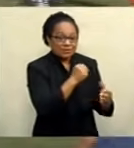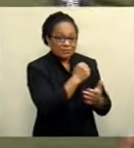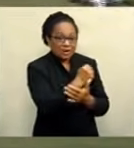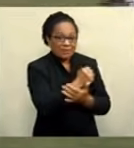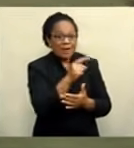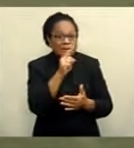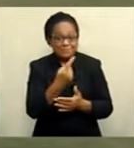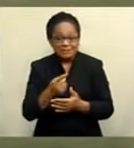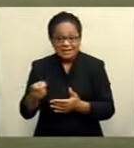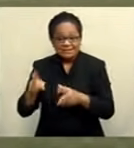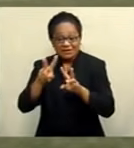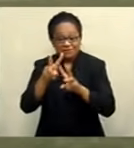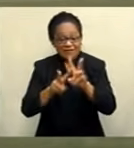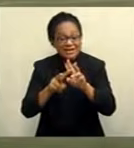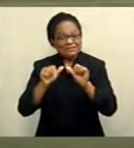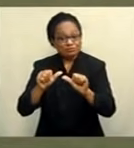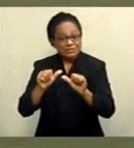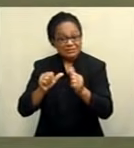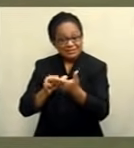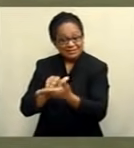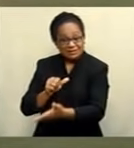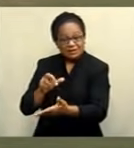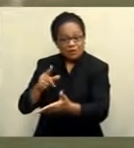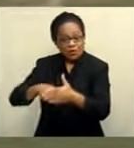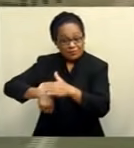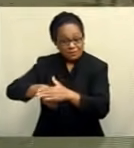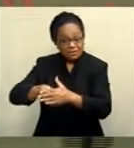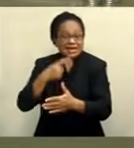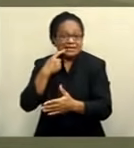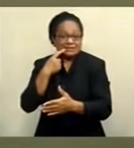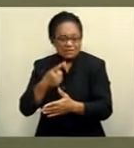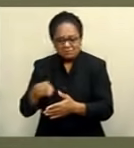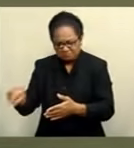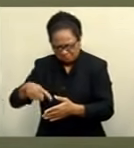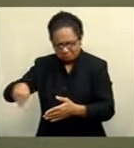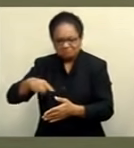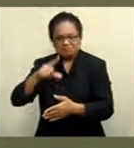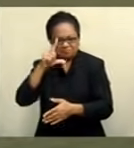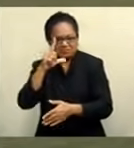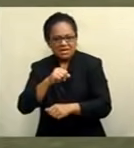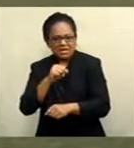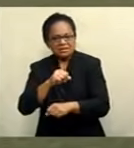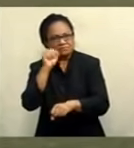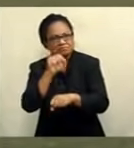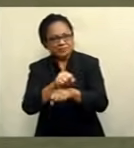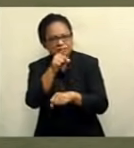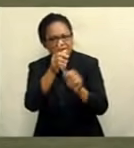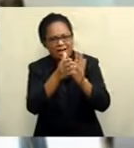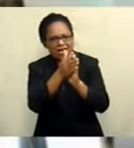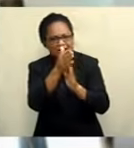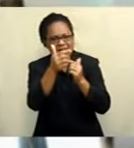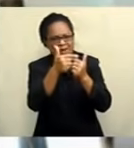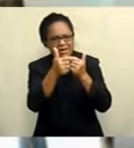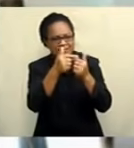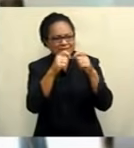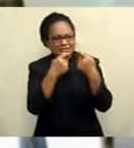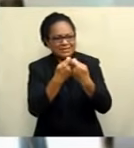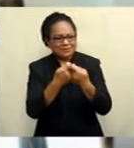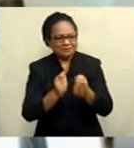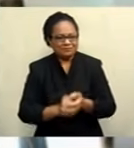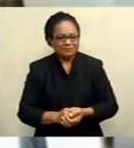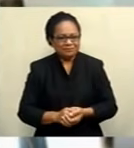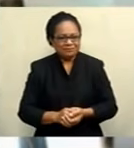Vice President Nazia Ali Krishna believes they have what it takes to beat top-ranked teams. We've